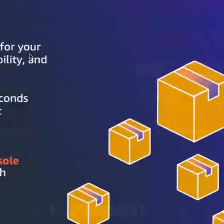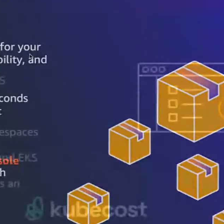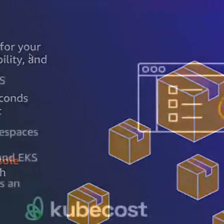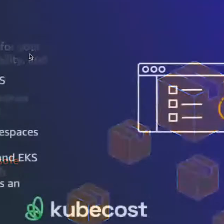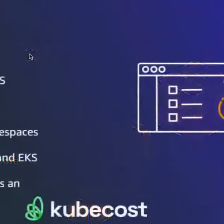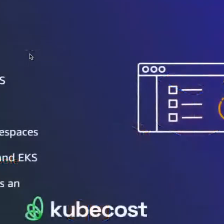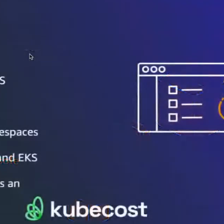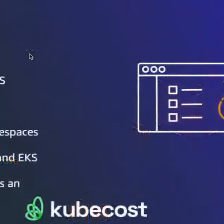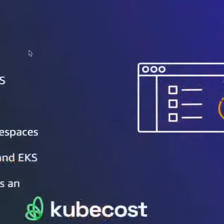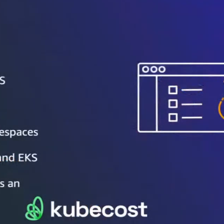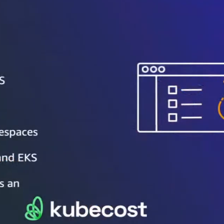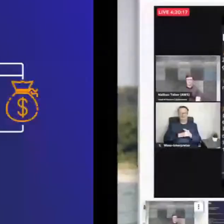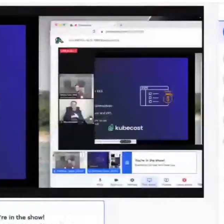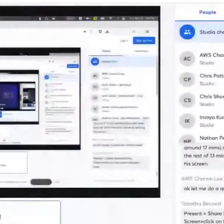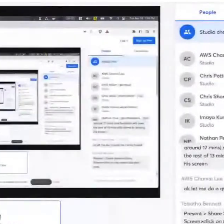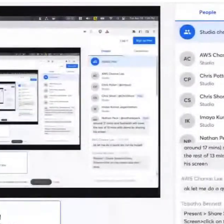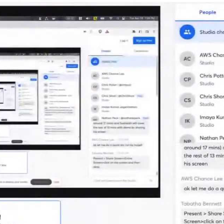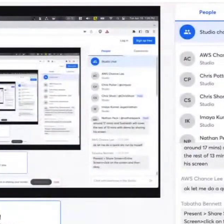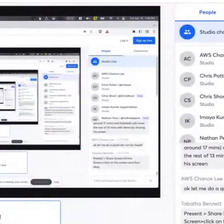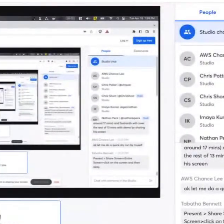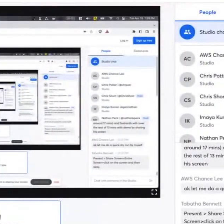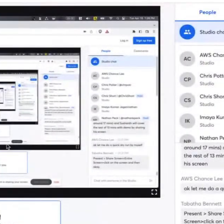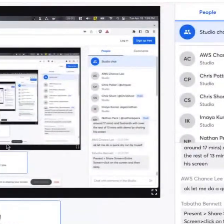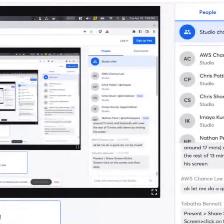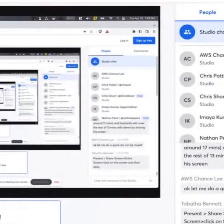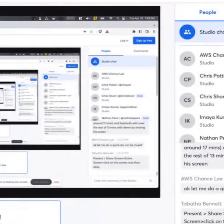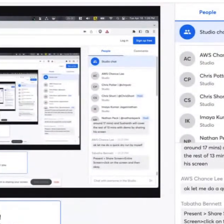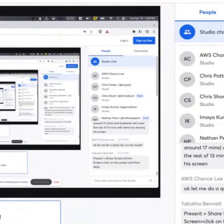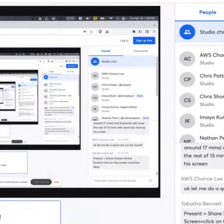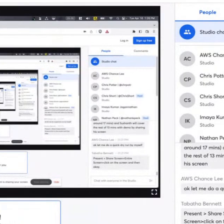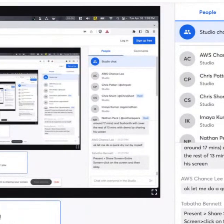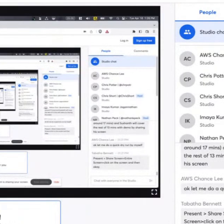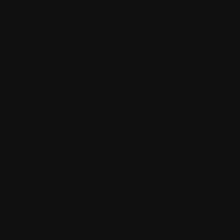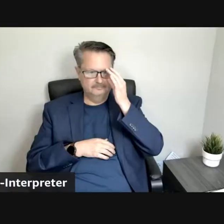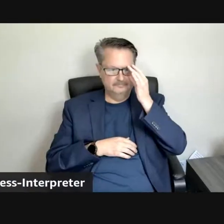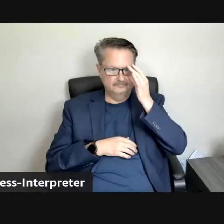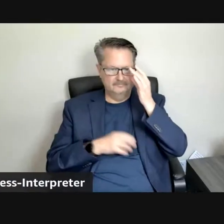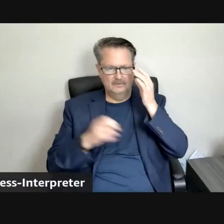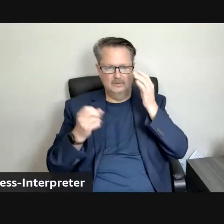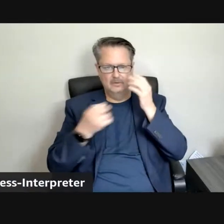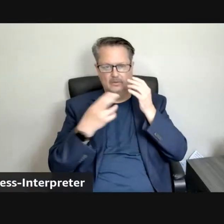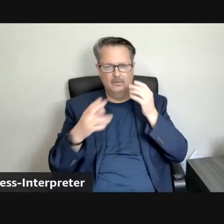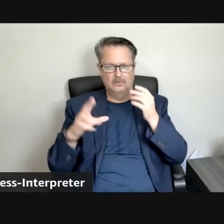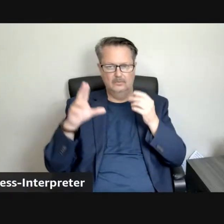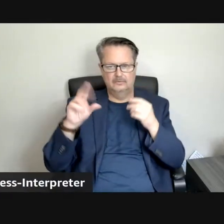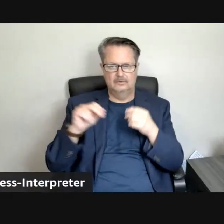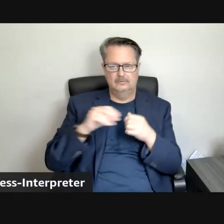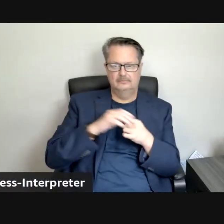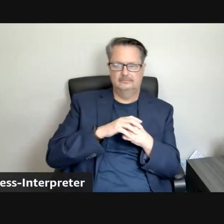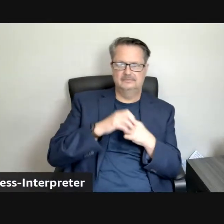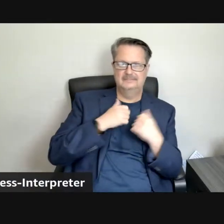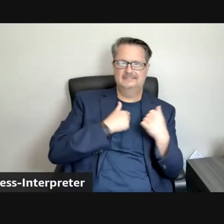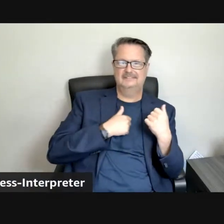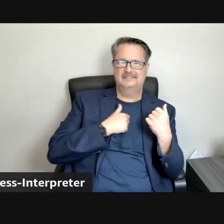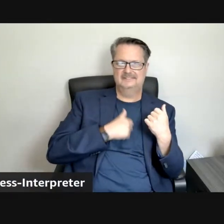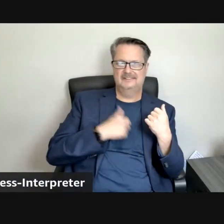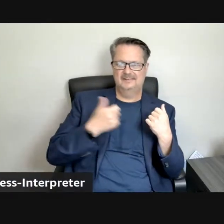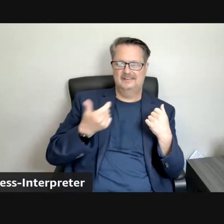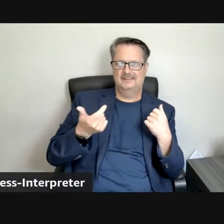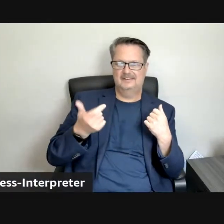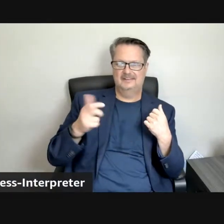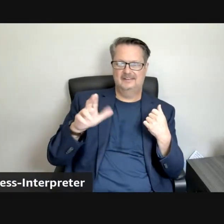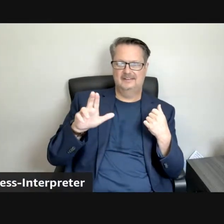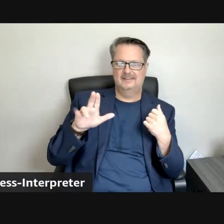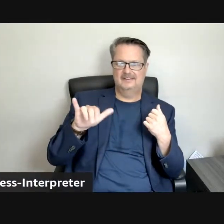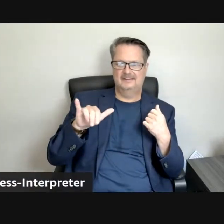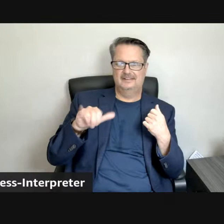let's see, there we go. Oh no, sorry guys.